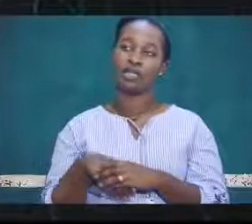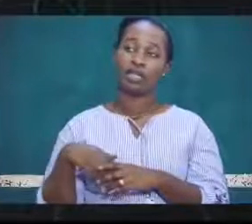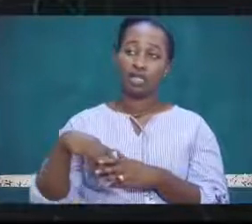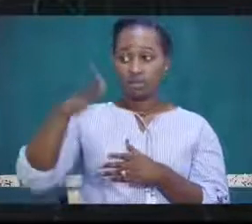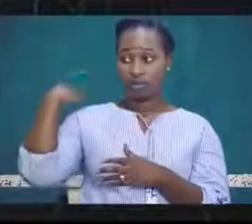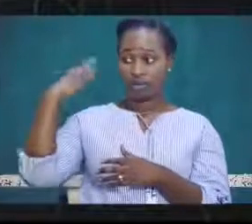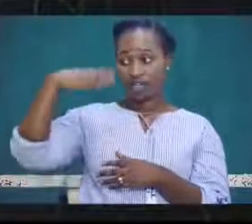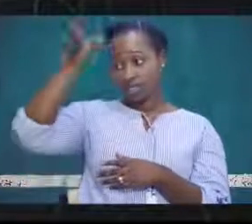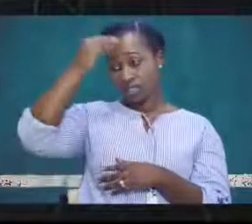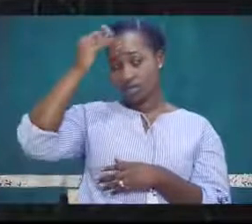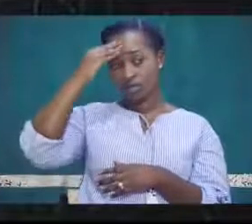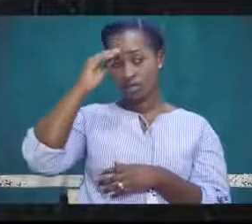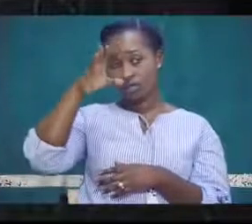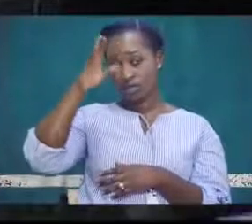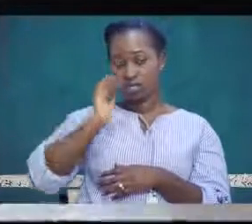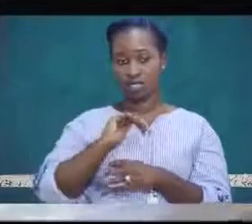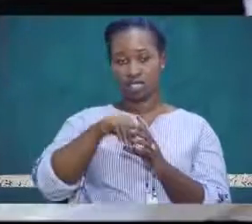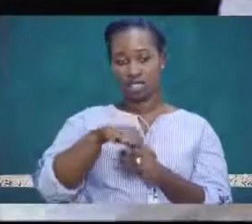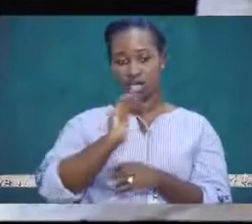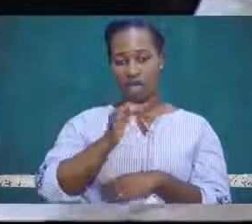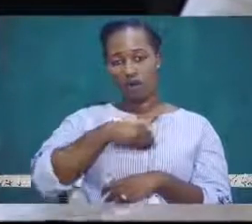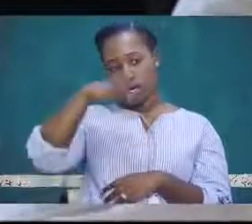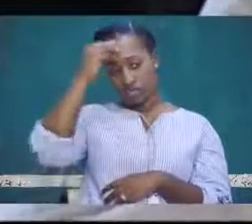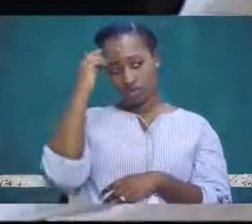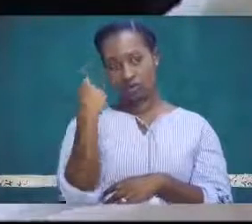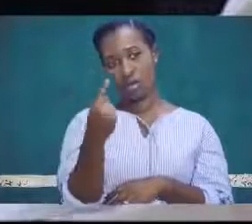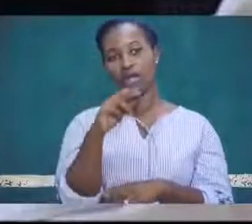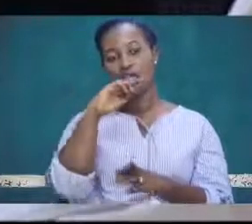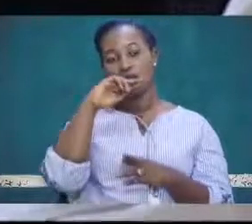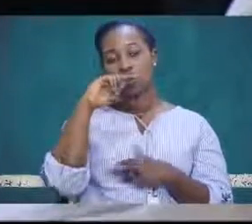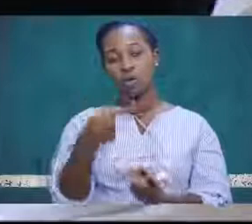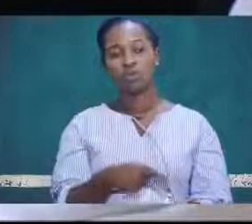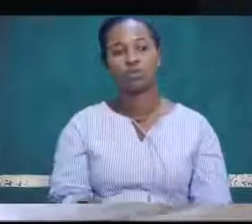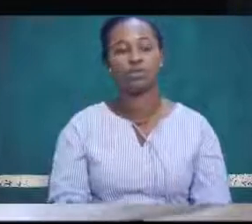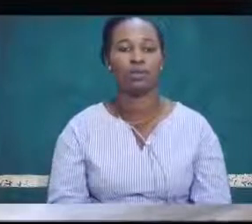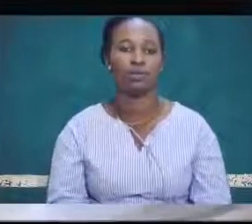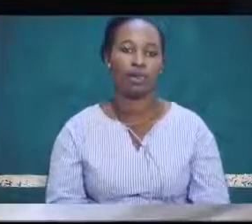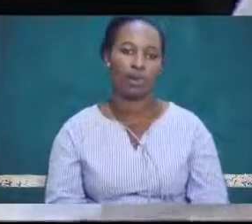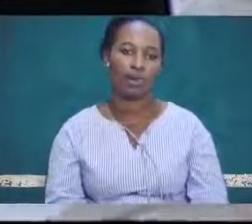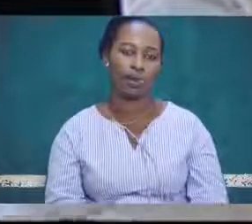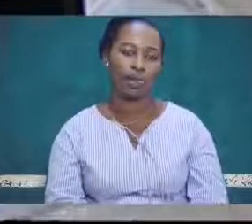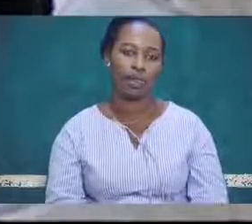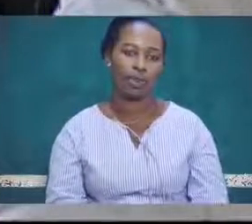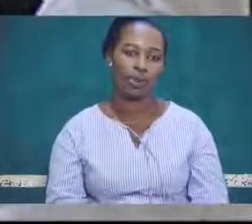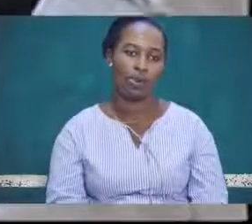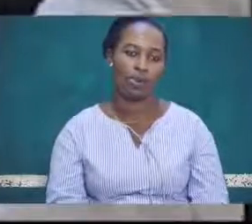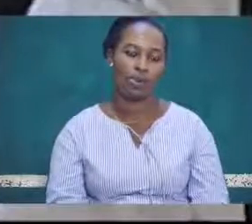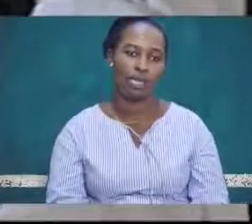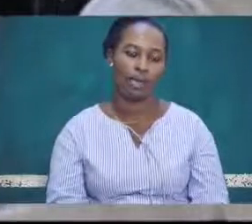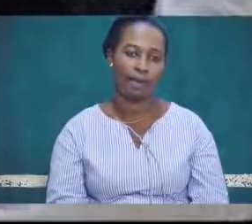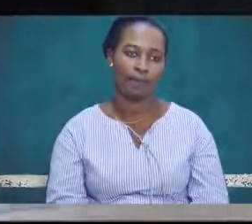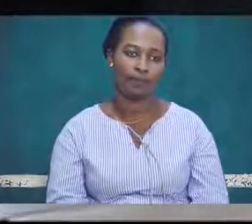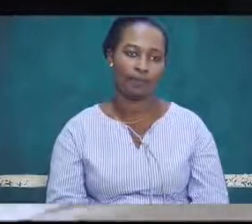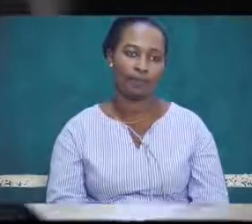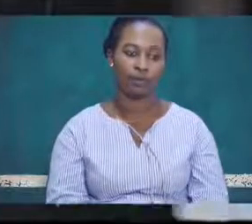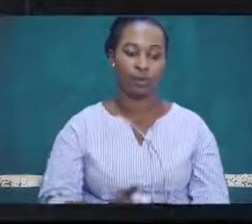previous lesson, in our lesson 1. So your solution, how you would go about this,